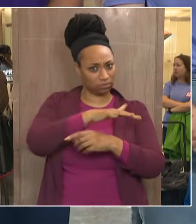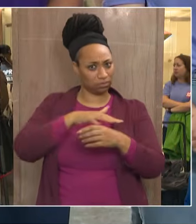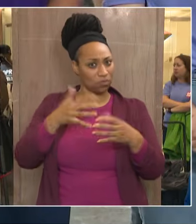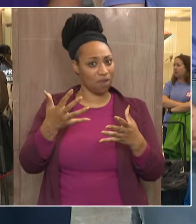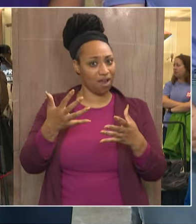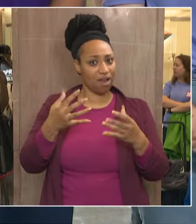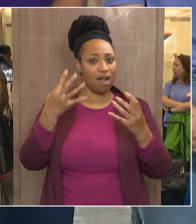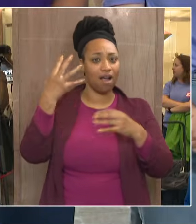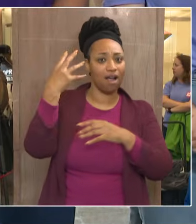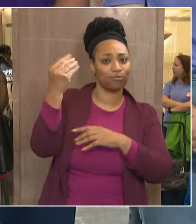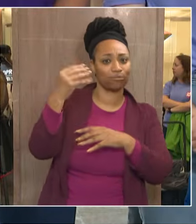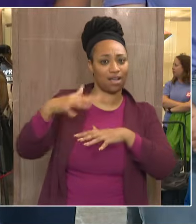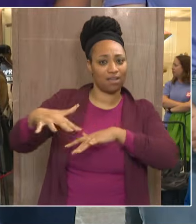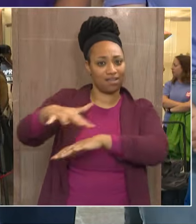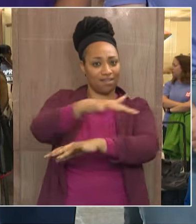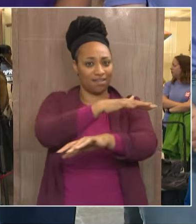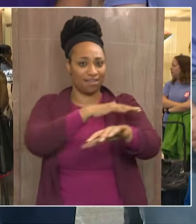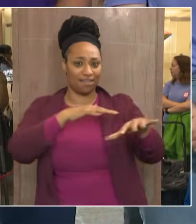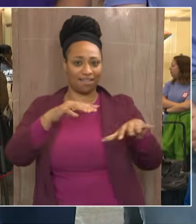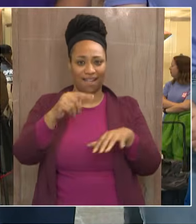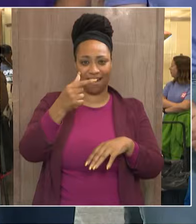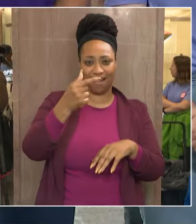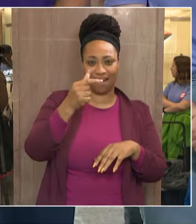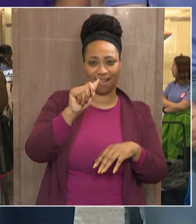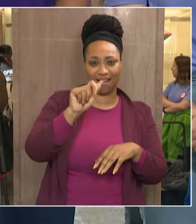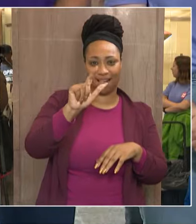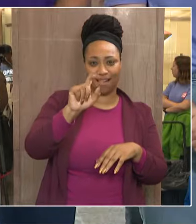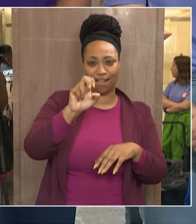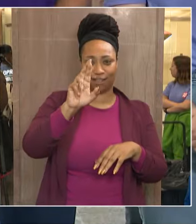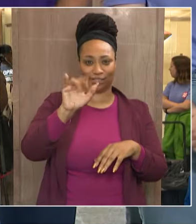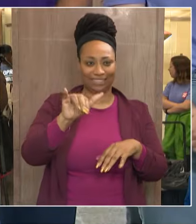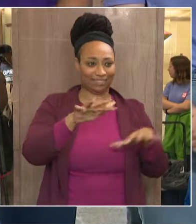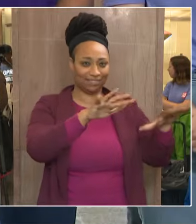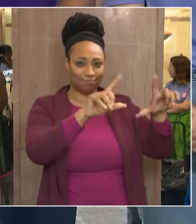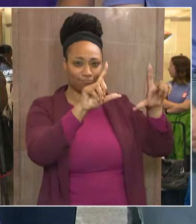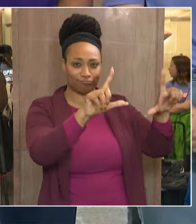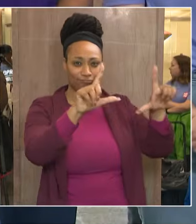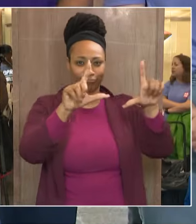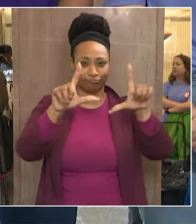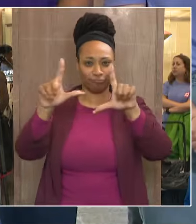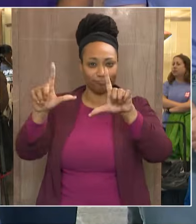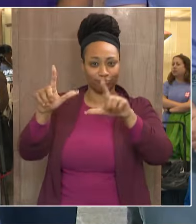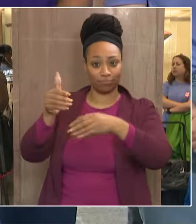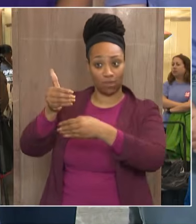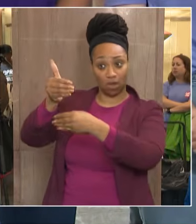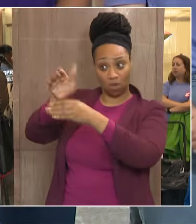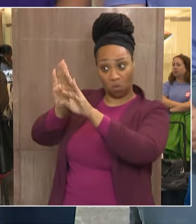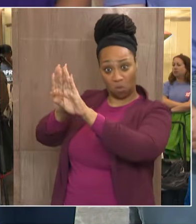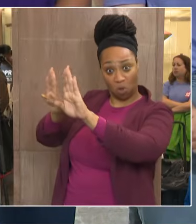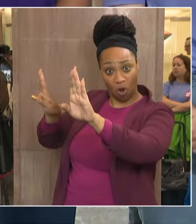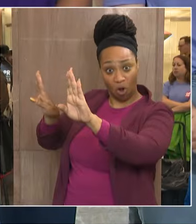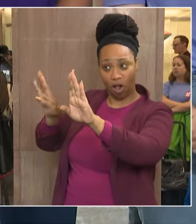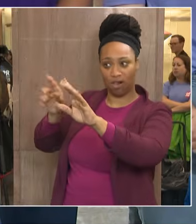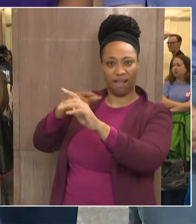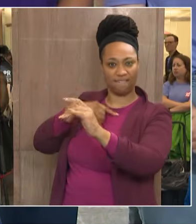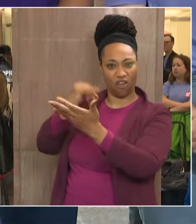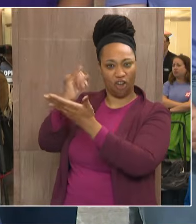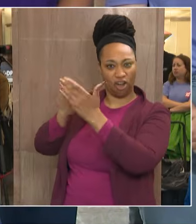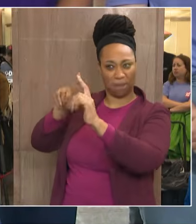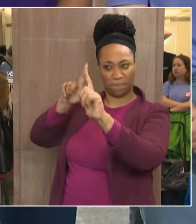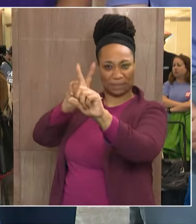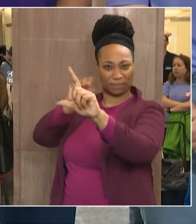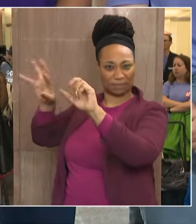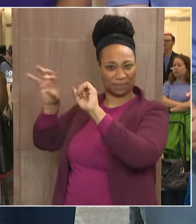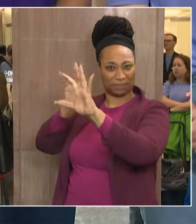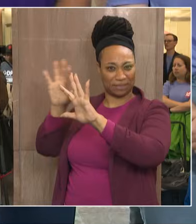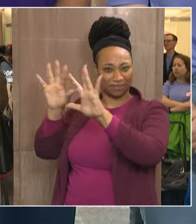large sculptures and ground floor window art. It features works from local, national, and